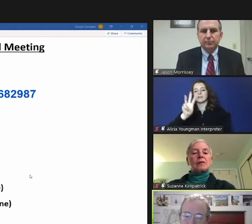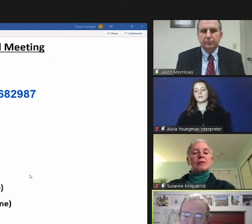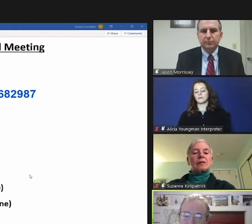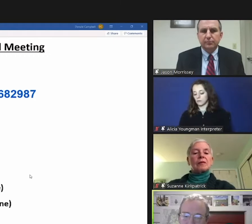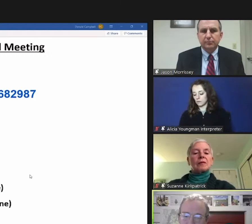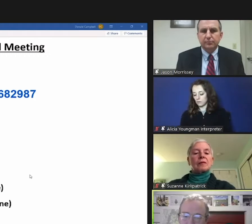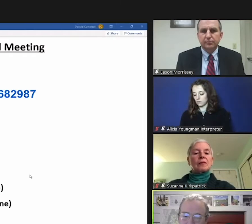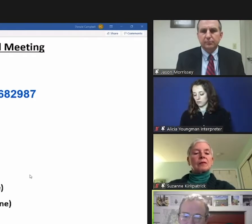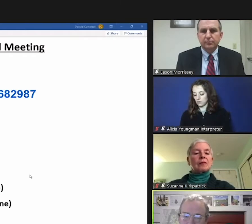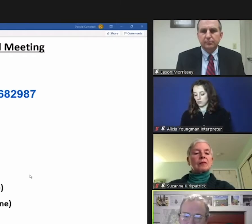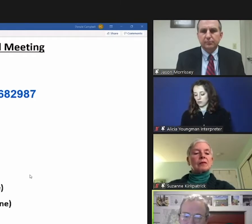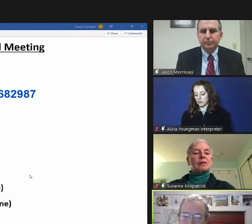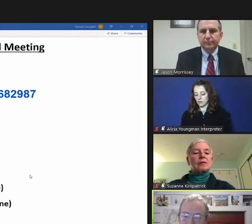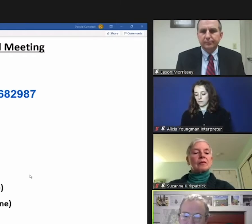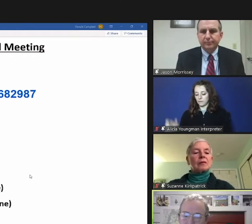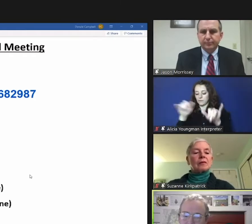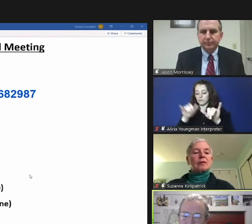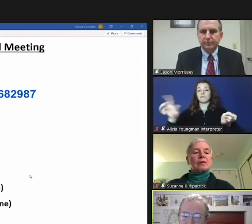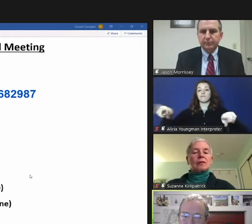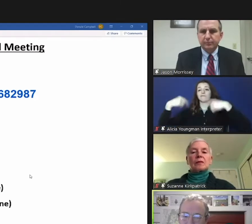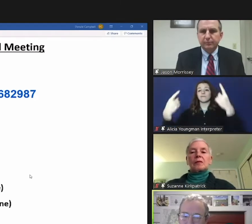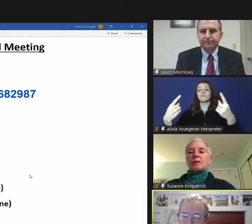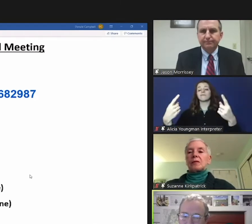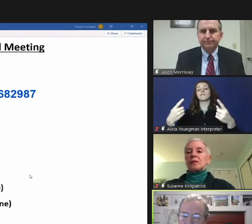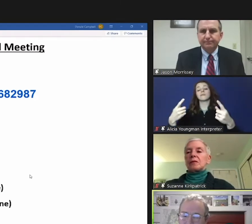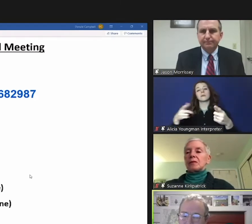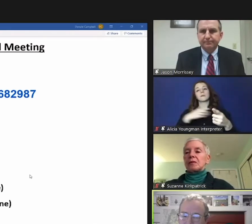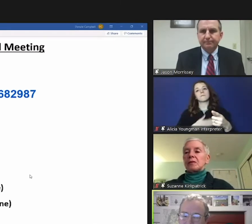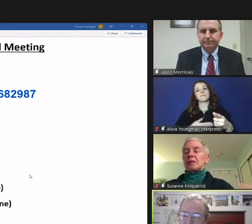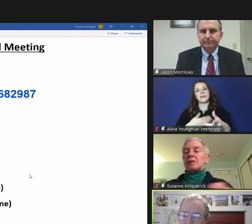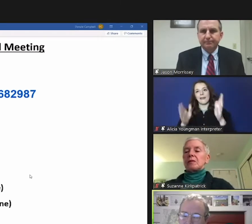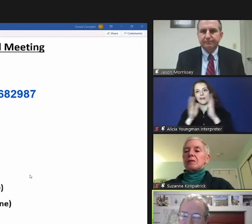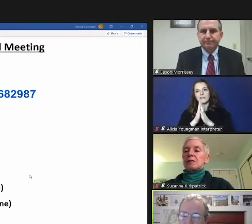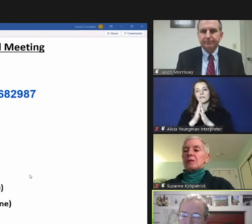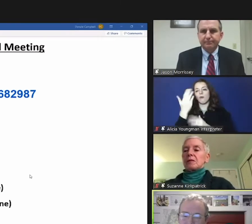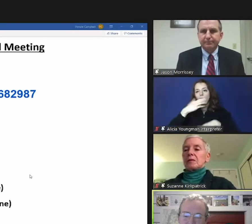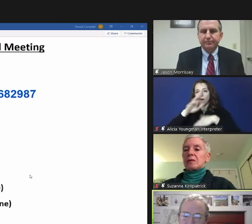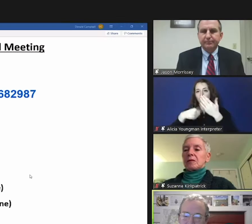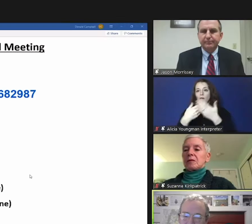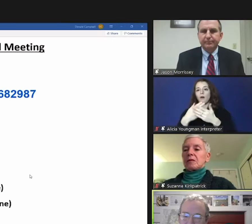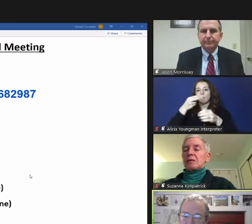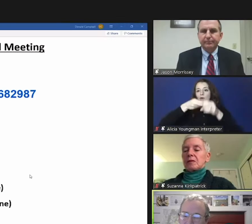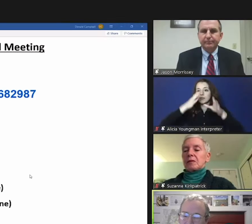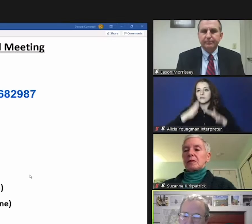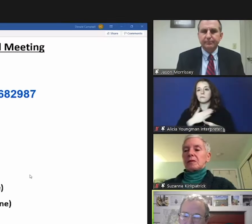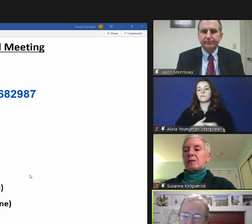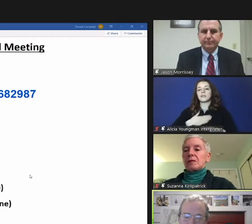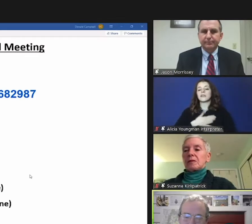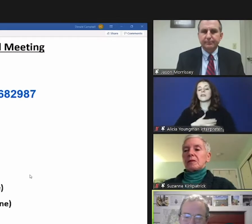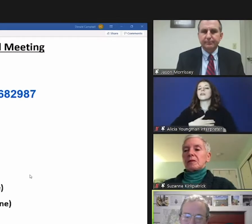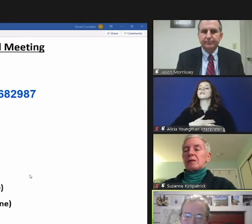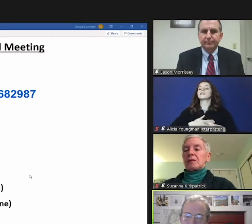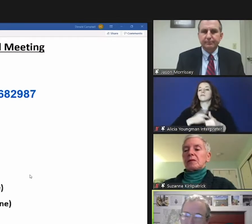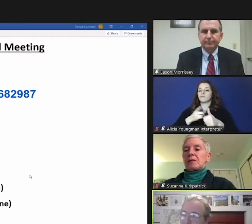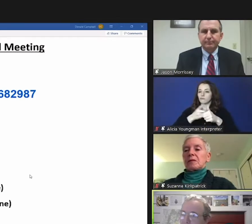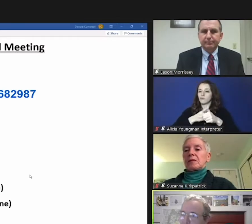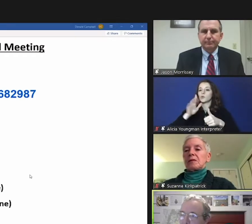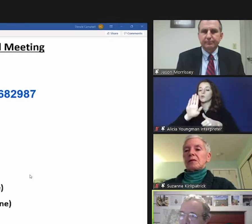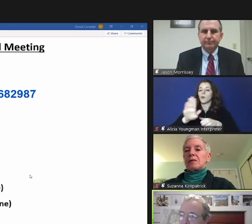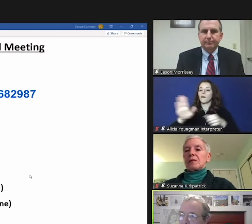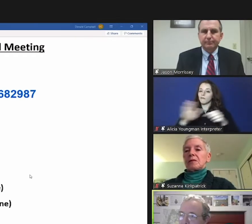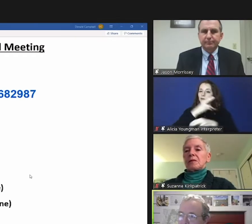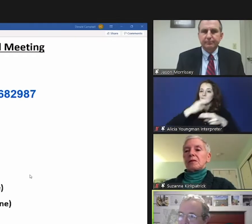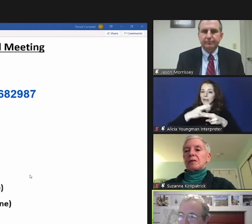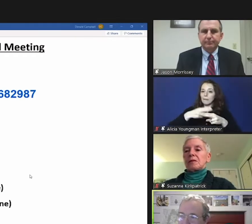And as always, we'd like to ask all participants to please first clearly state their full name and residence